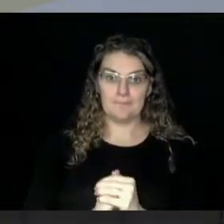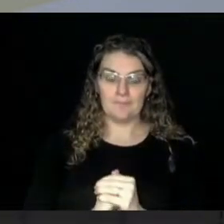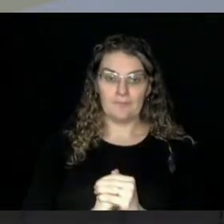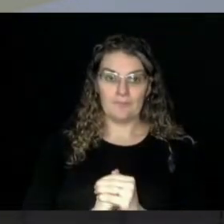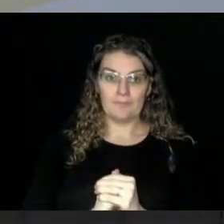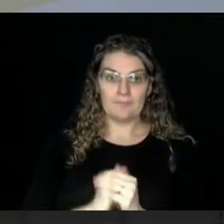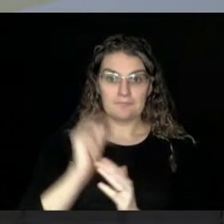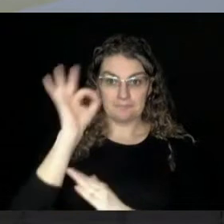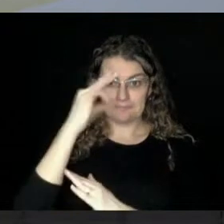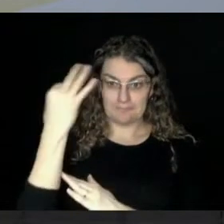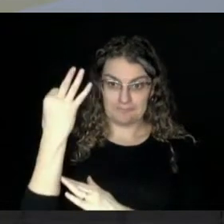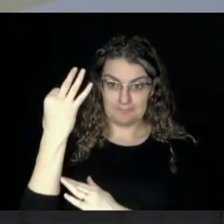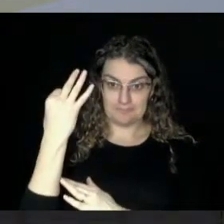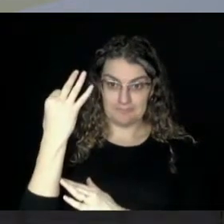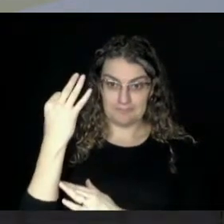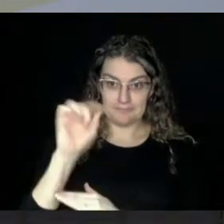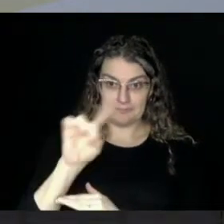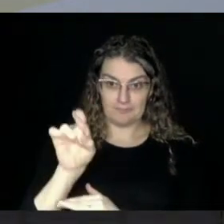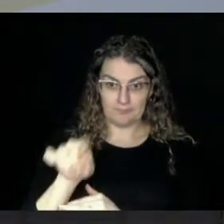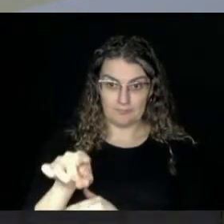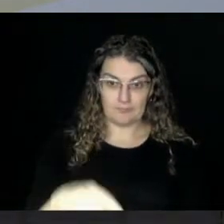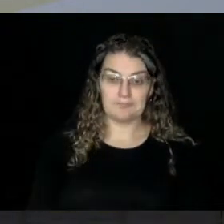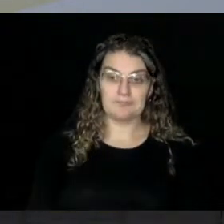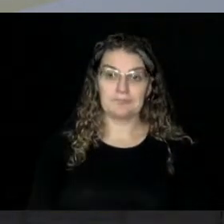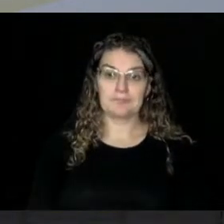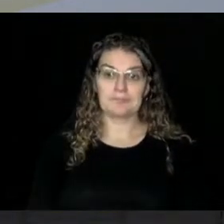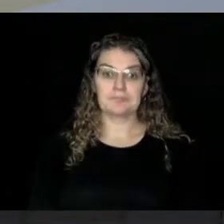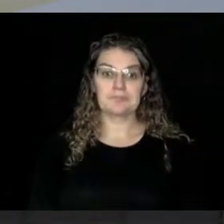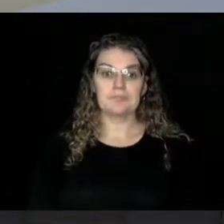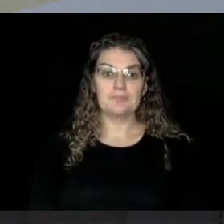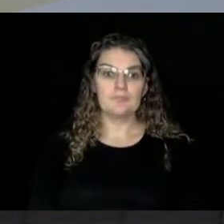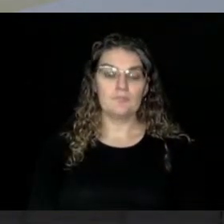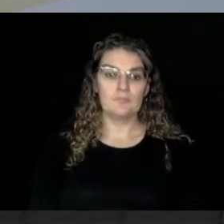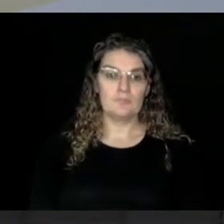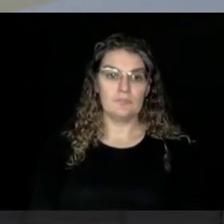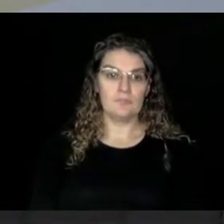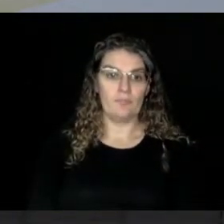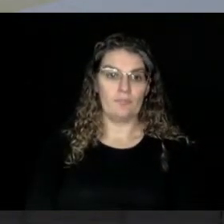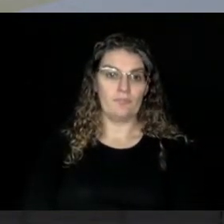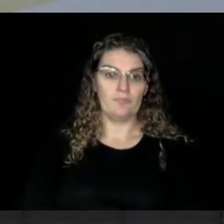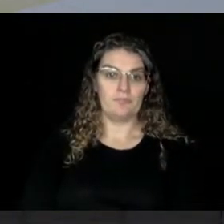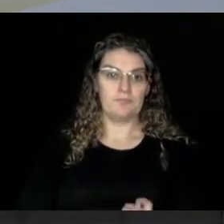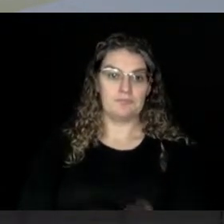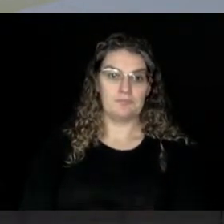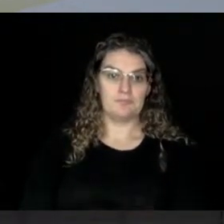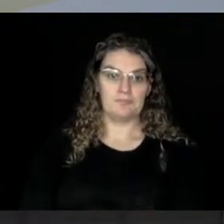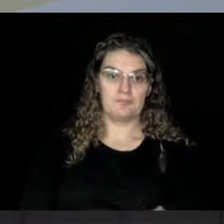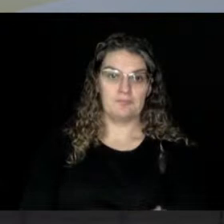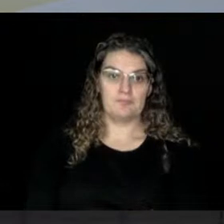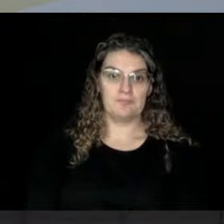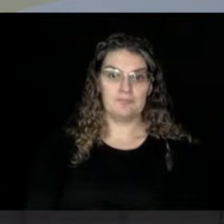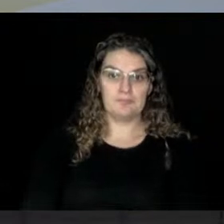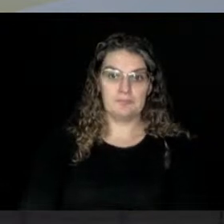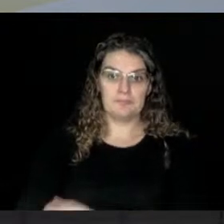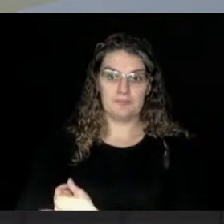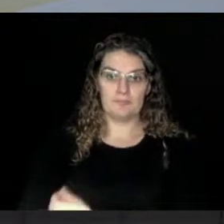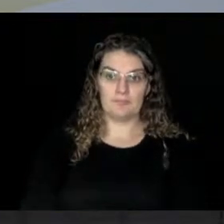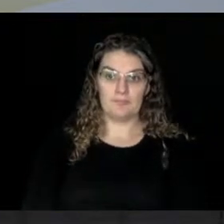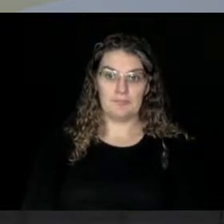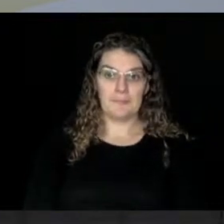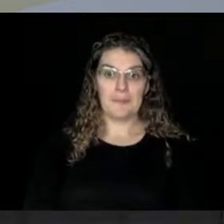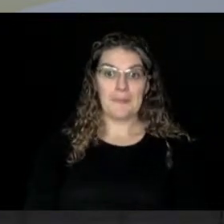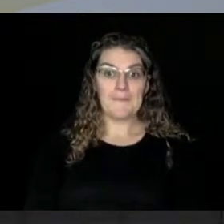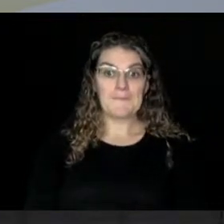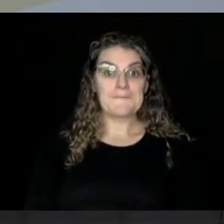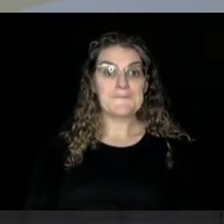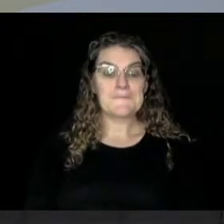Oui, bonjour. Bonjour à toutes les deux. Bonjour, docteur Morrison. J'ai une question au sujet des vaccins. Vous avez parlé